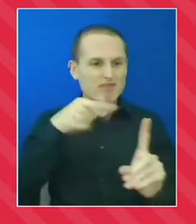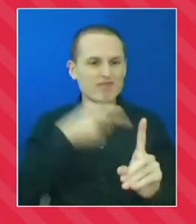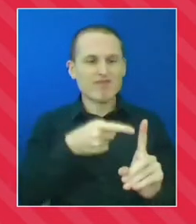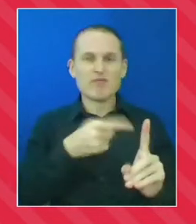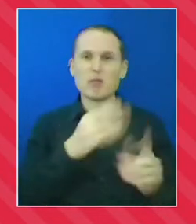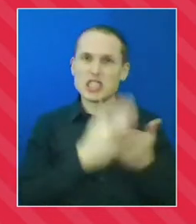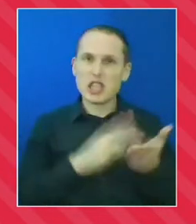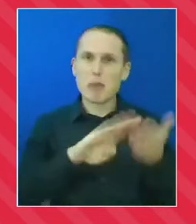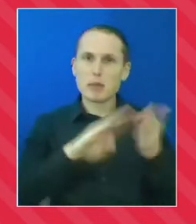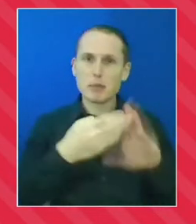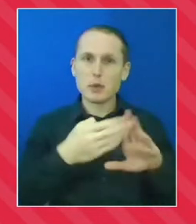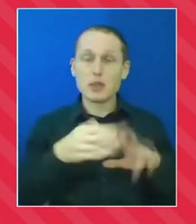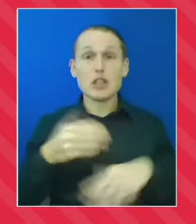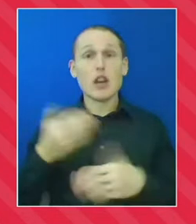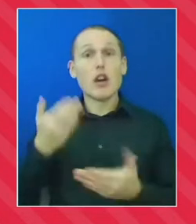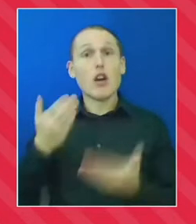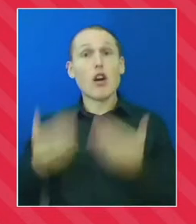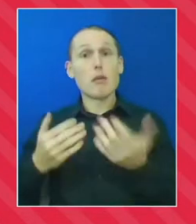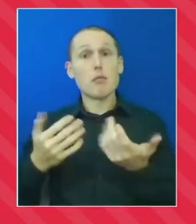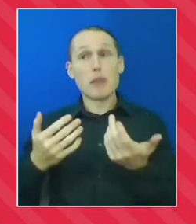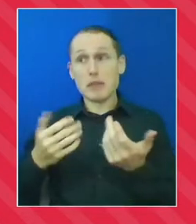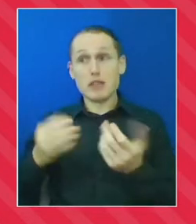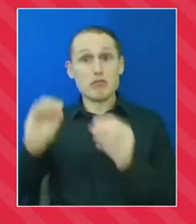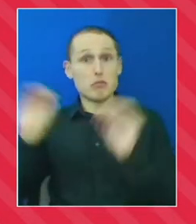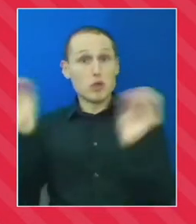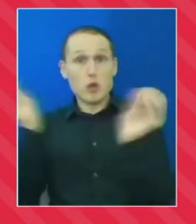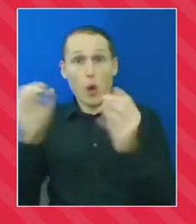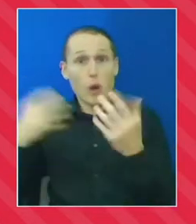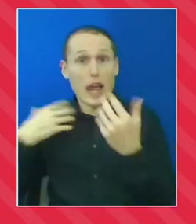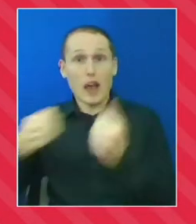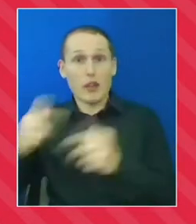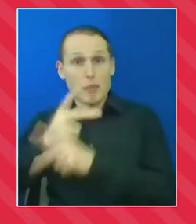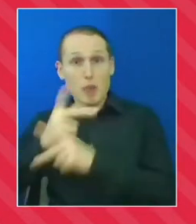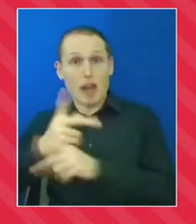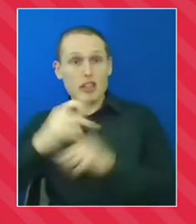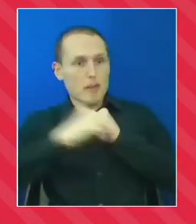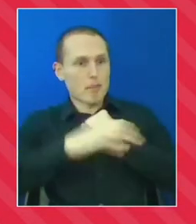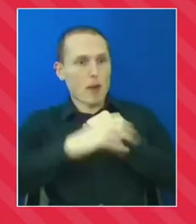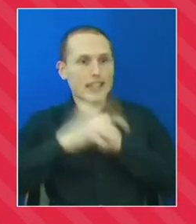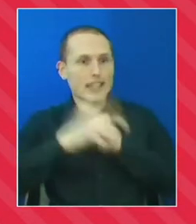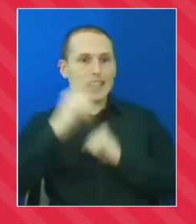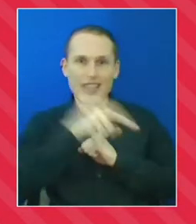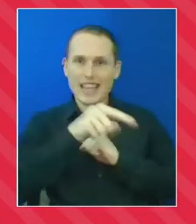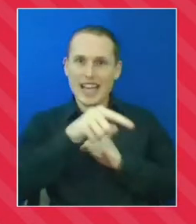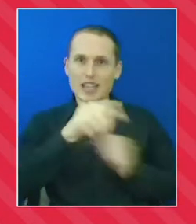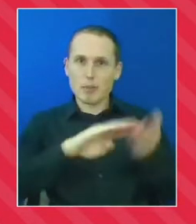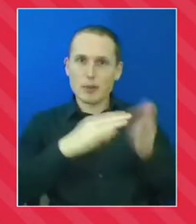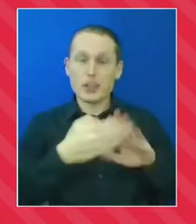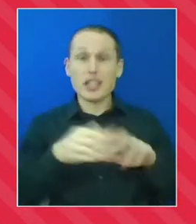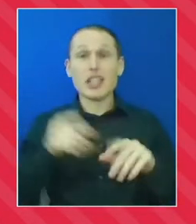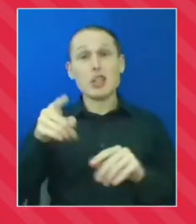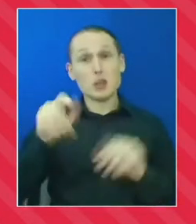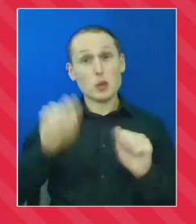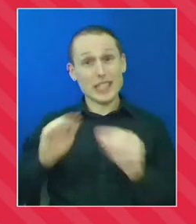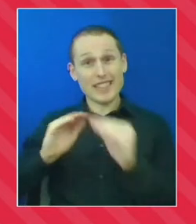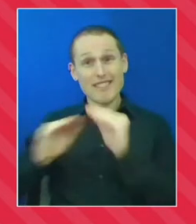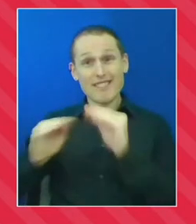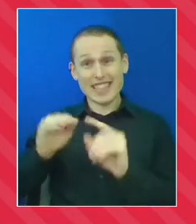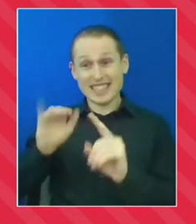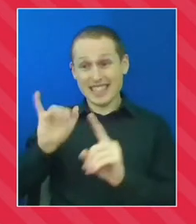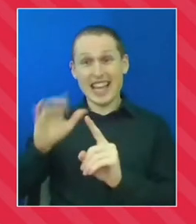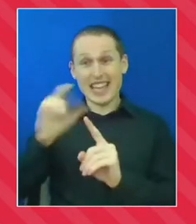healthier products towards those same communities? You know, you can close that gap when you understand